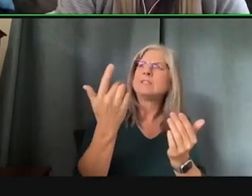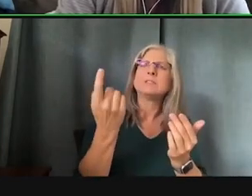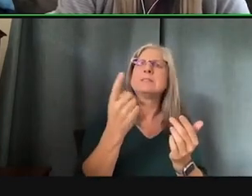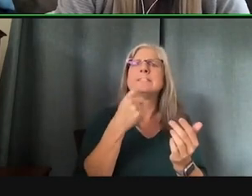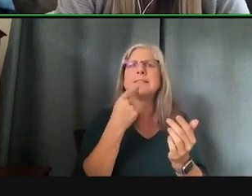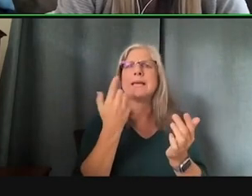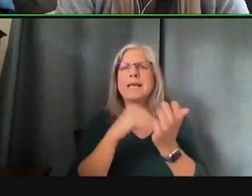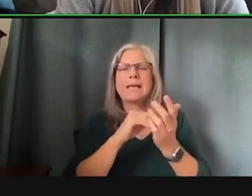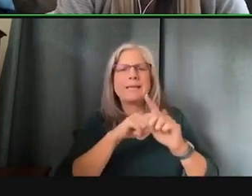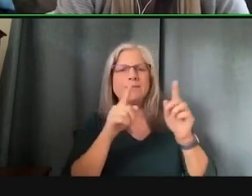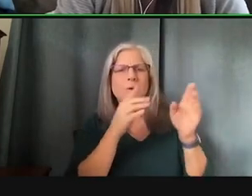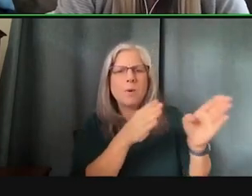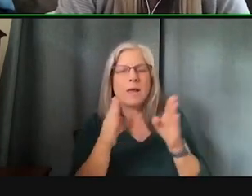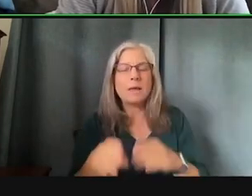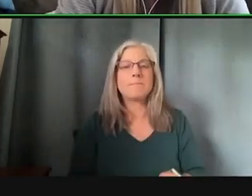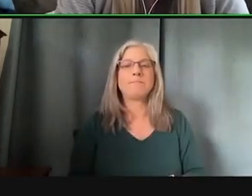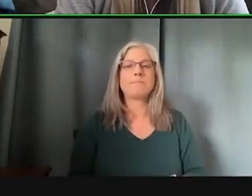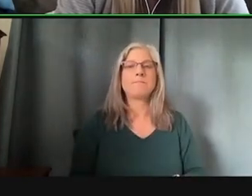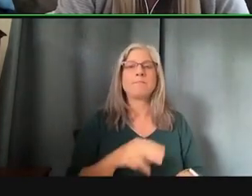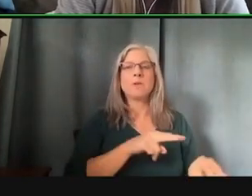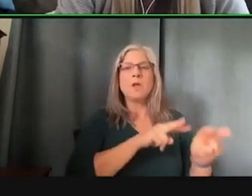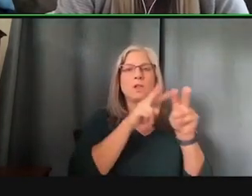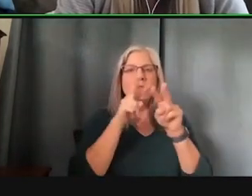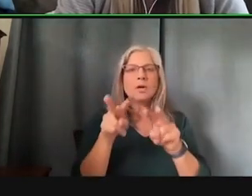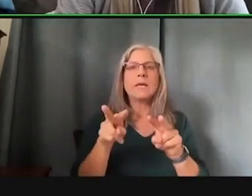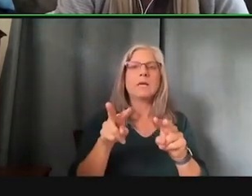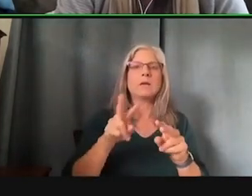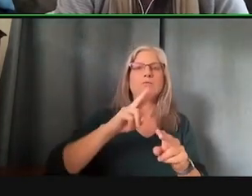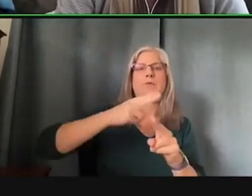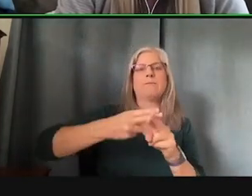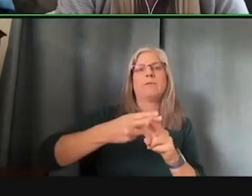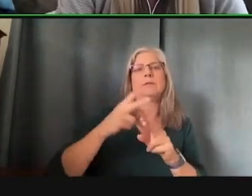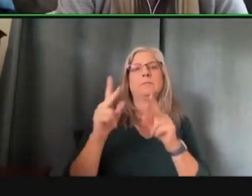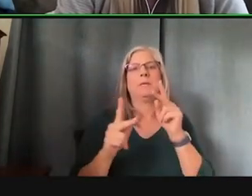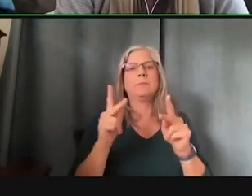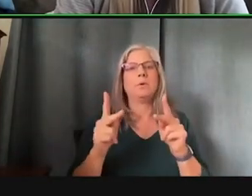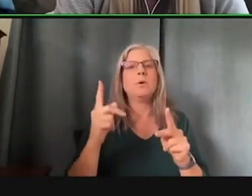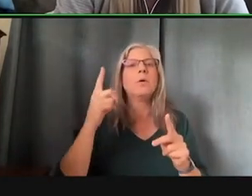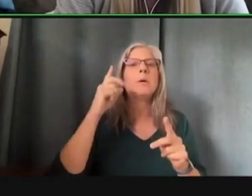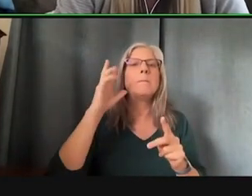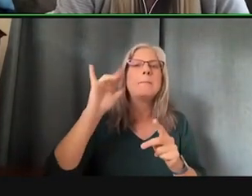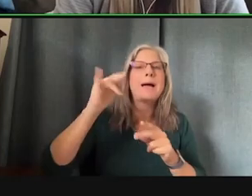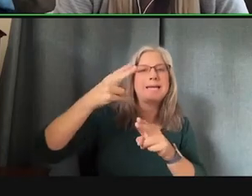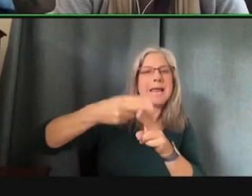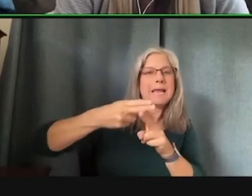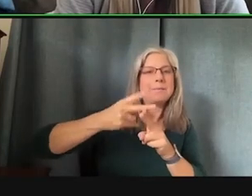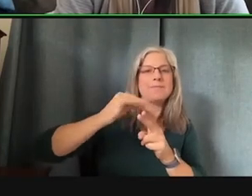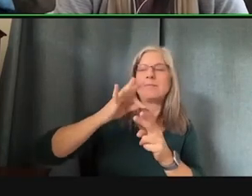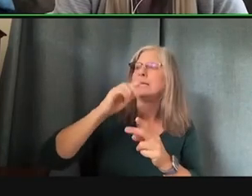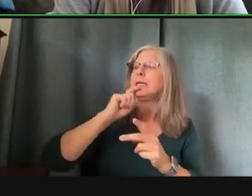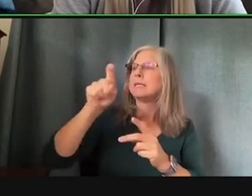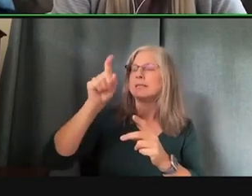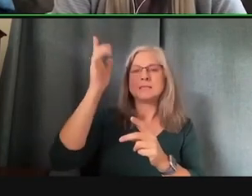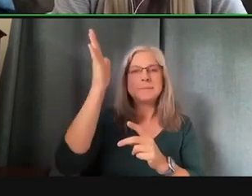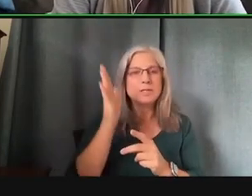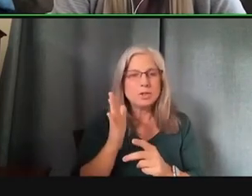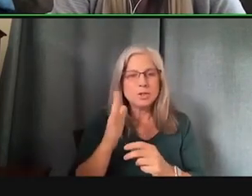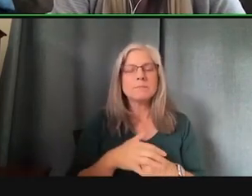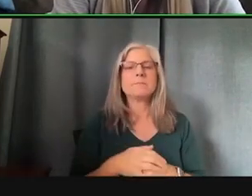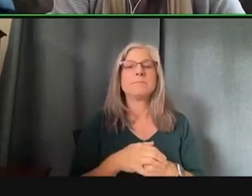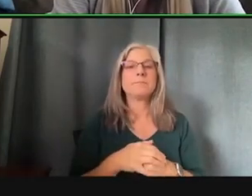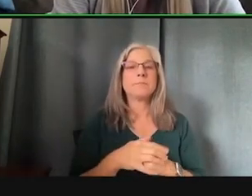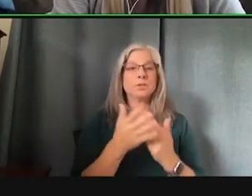by name to help locate a speaker, things like that. Services in this portion